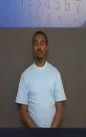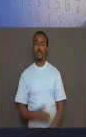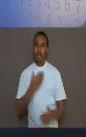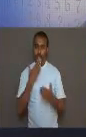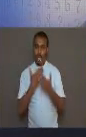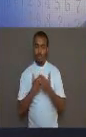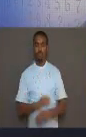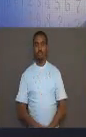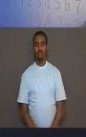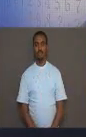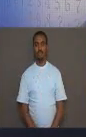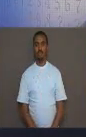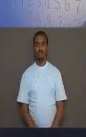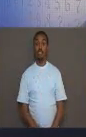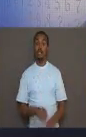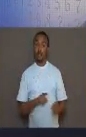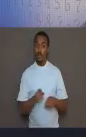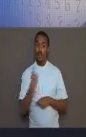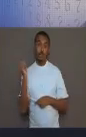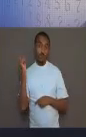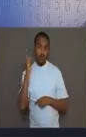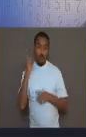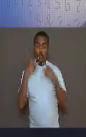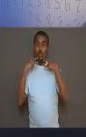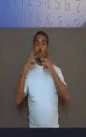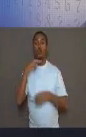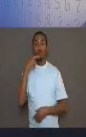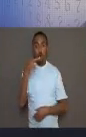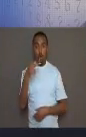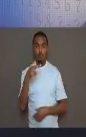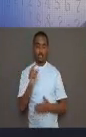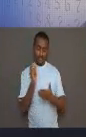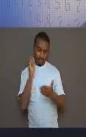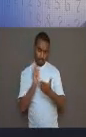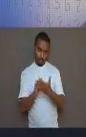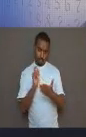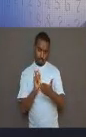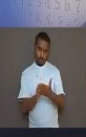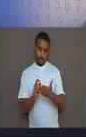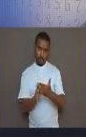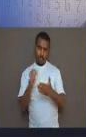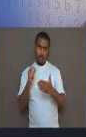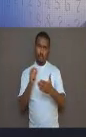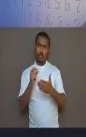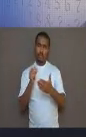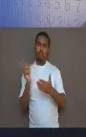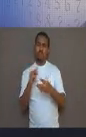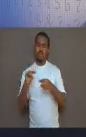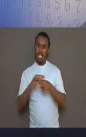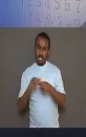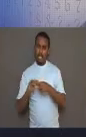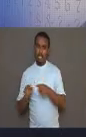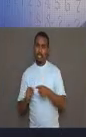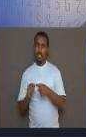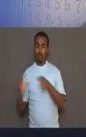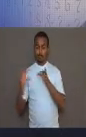Thank you. As you listen to the news report, write down the event that corresponds